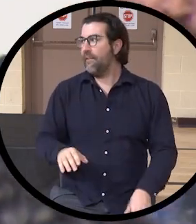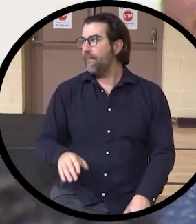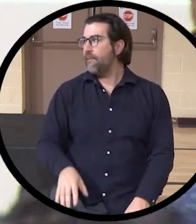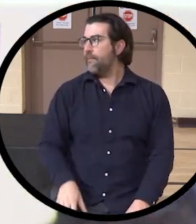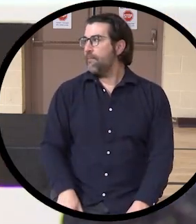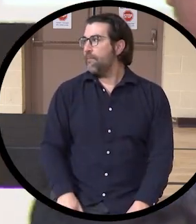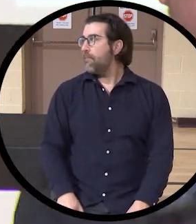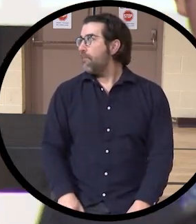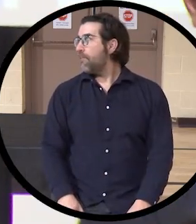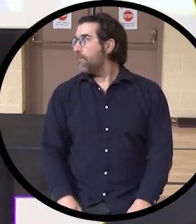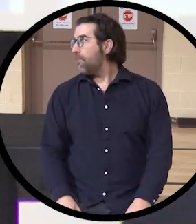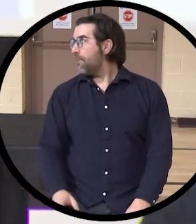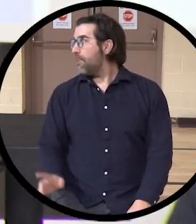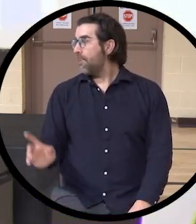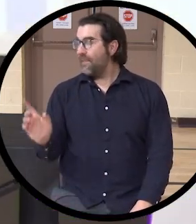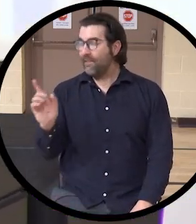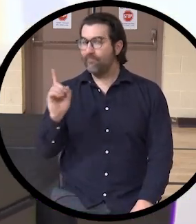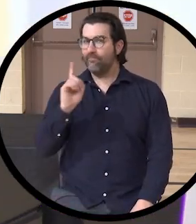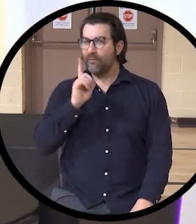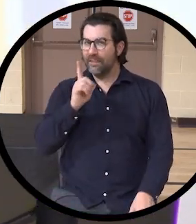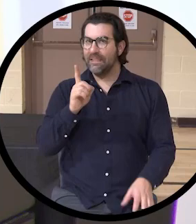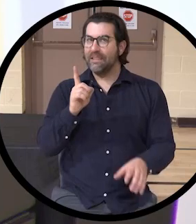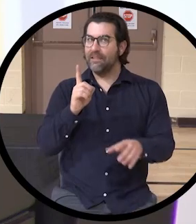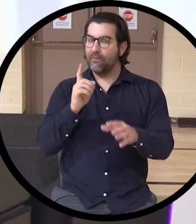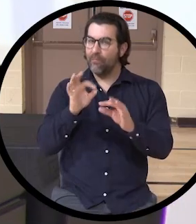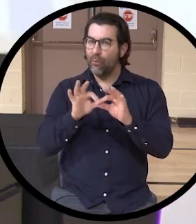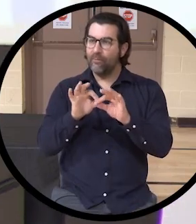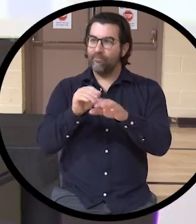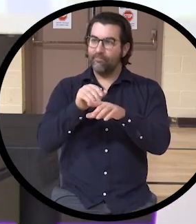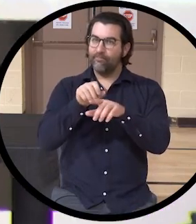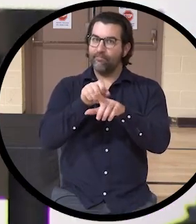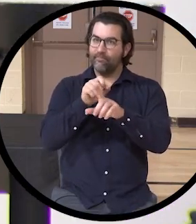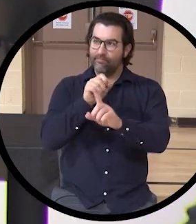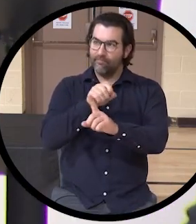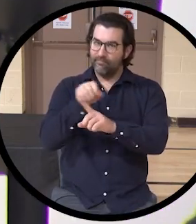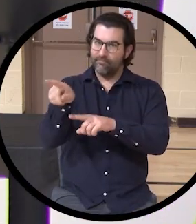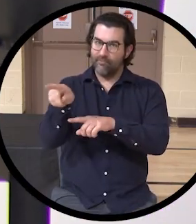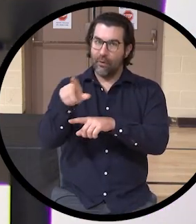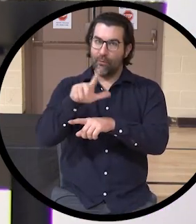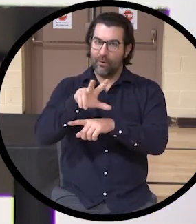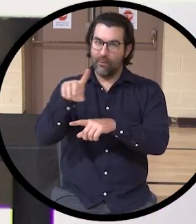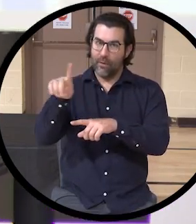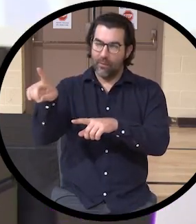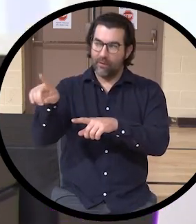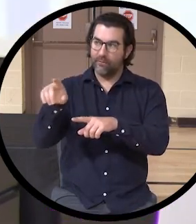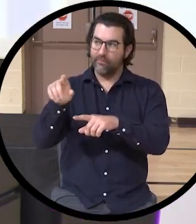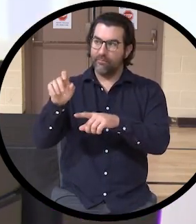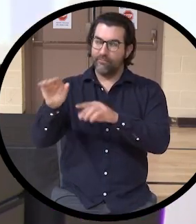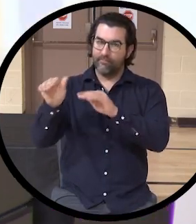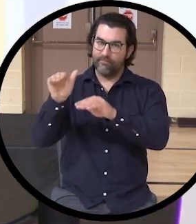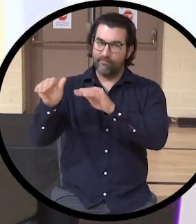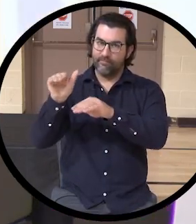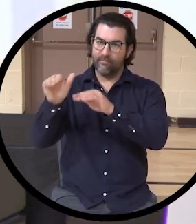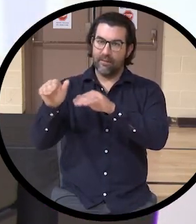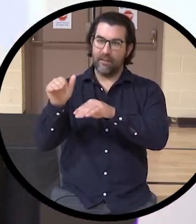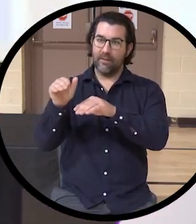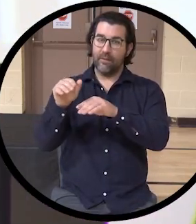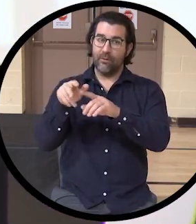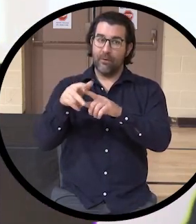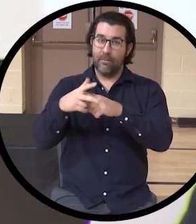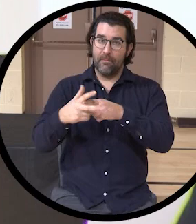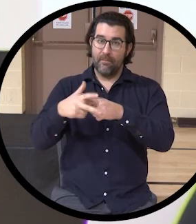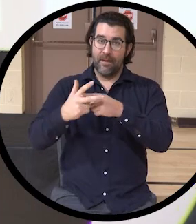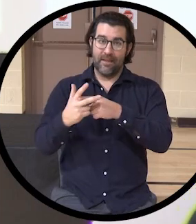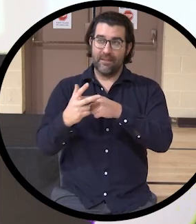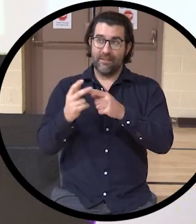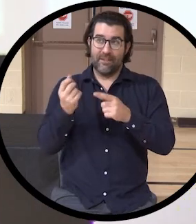Yeah, John's right. I think it is very important that we get these to 311. For example, it may seem sort of silly, but maintenance is actually